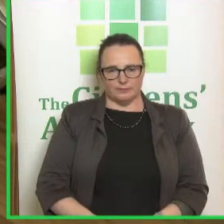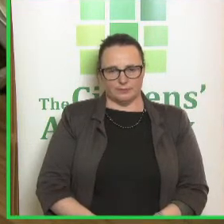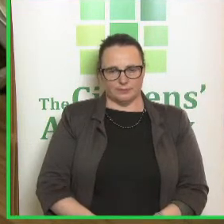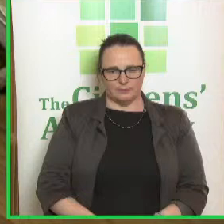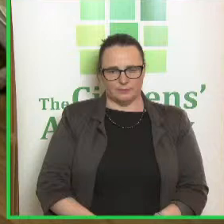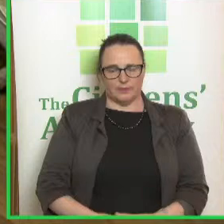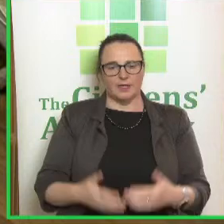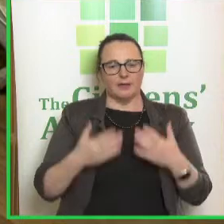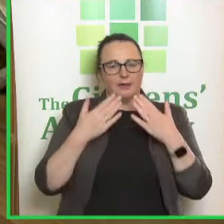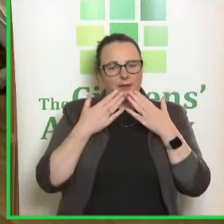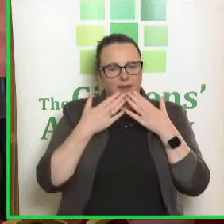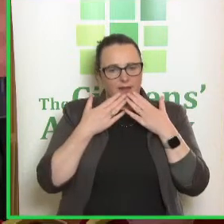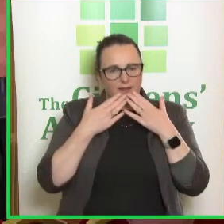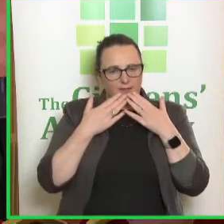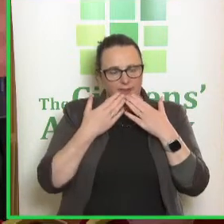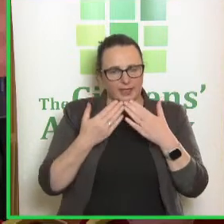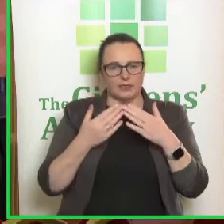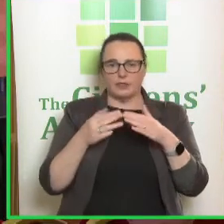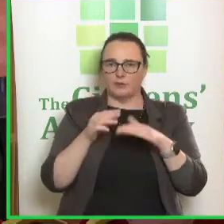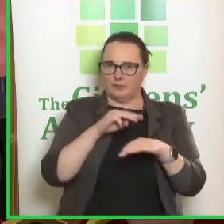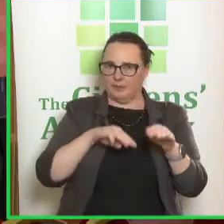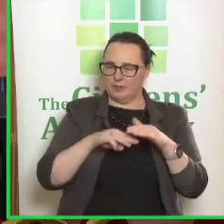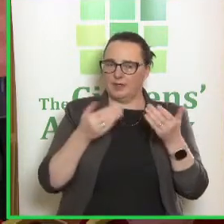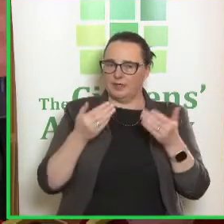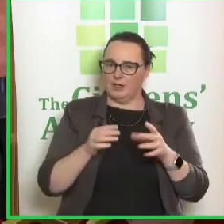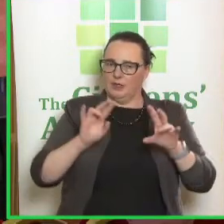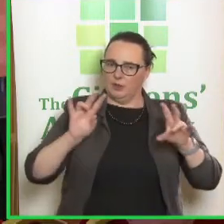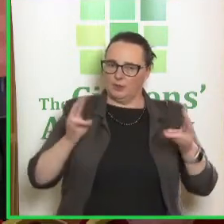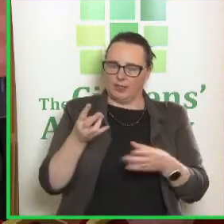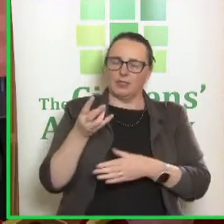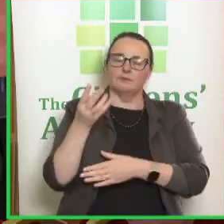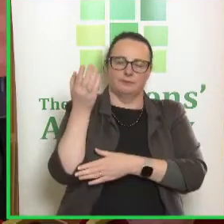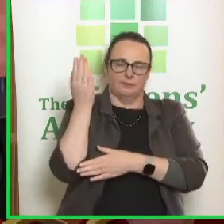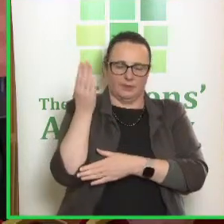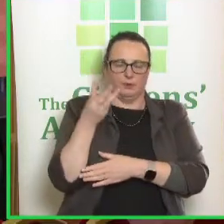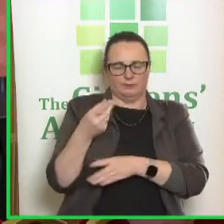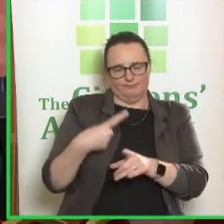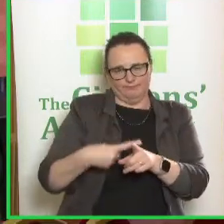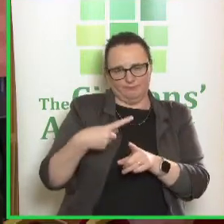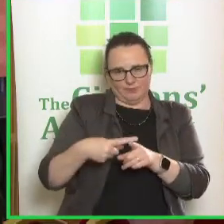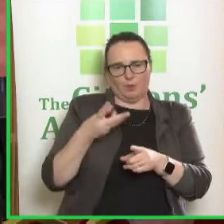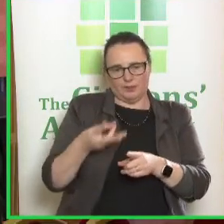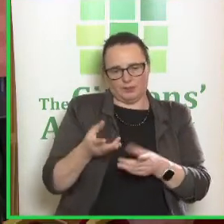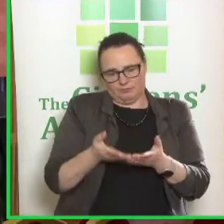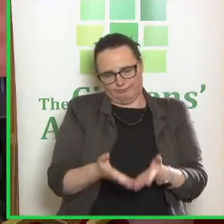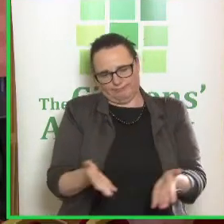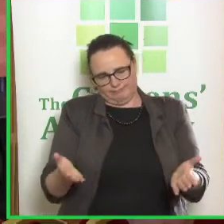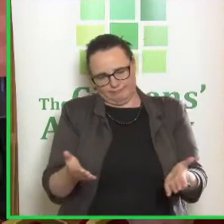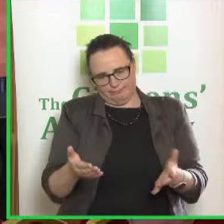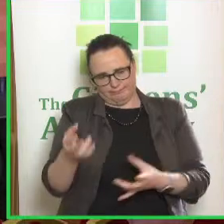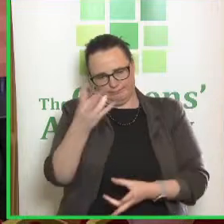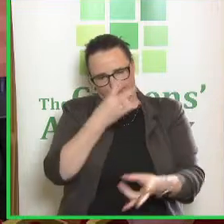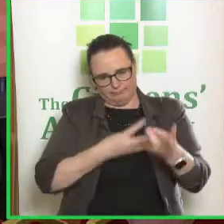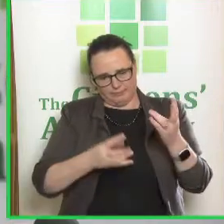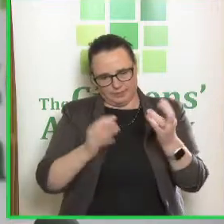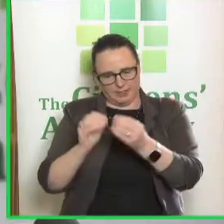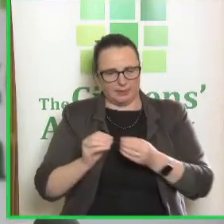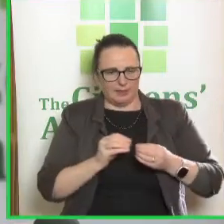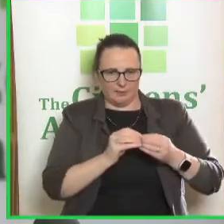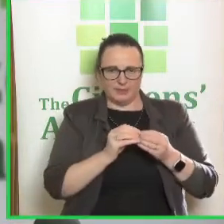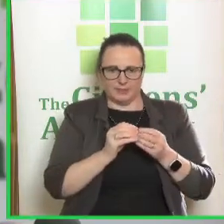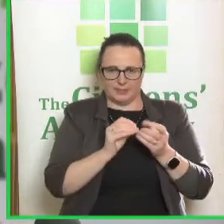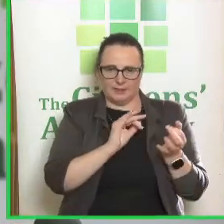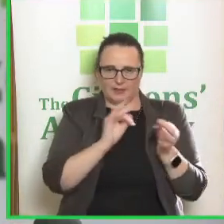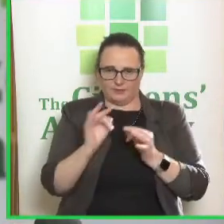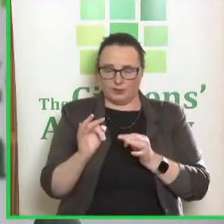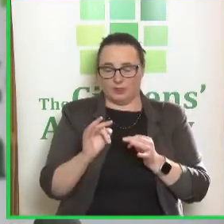Thank you, Minister. So we now have a very quick presentation. I'm going to keep it brief because we want to open the floor to some comments and questions